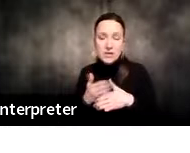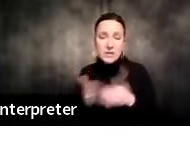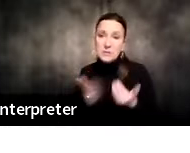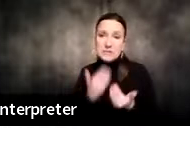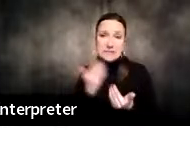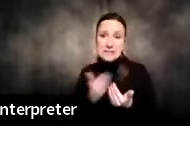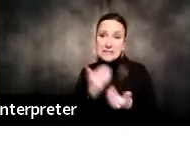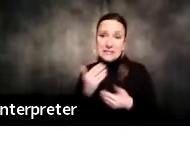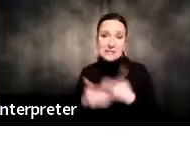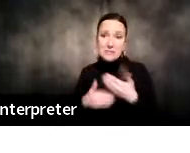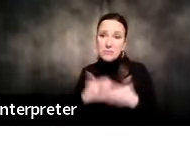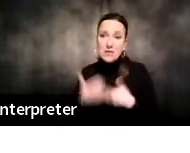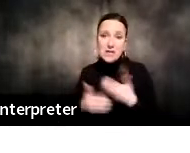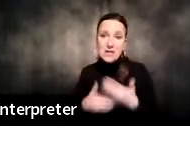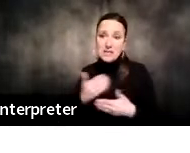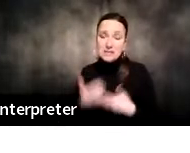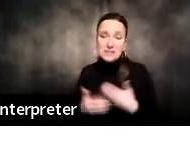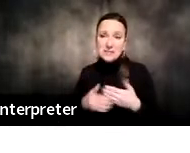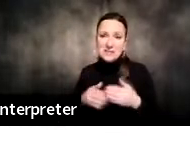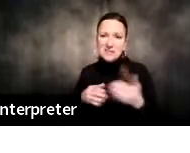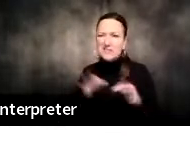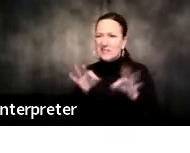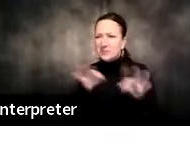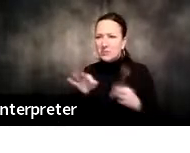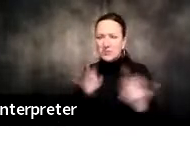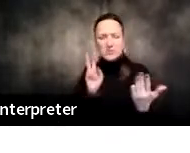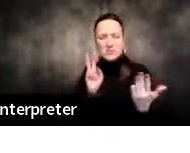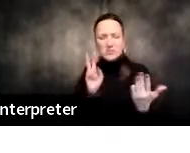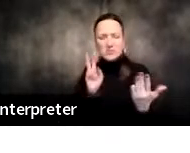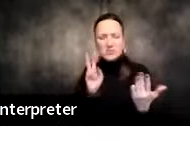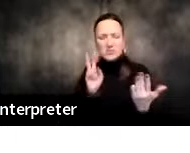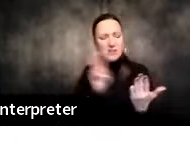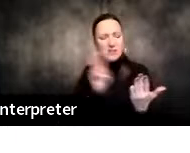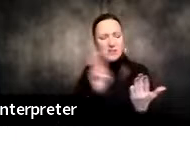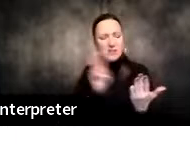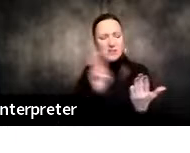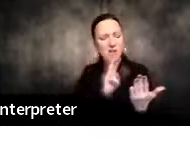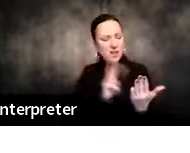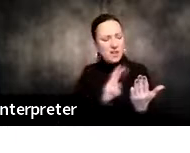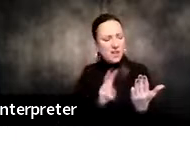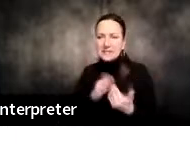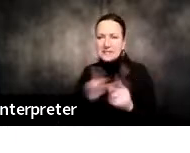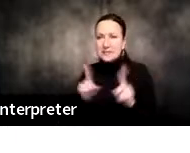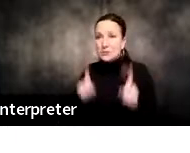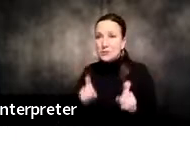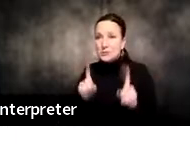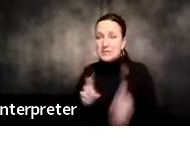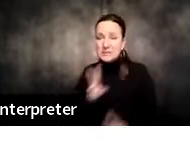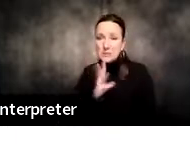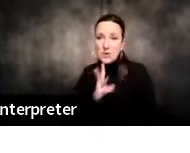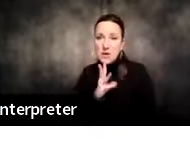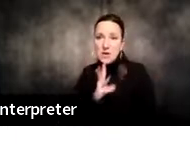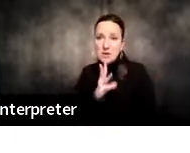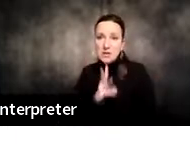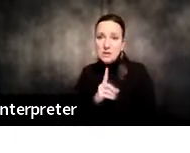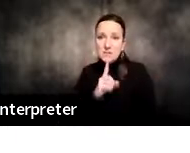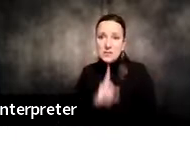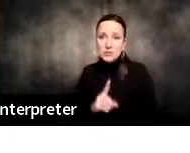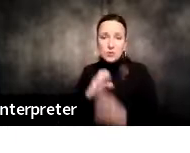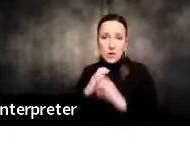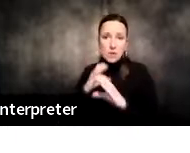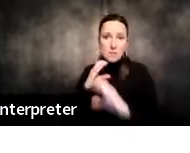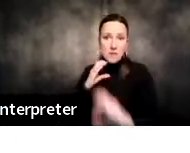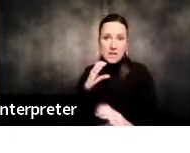process. Some instructions to read through, but DC Water made it easy for us to conduct that water test to make sure that our pipes were indeed not